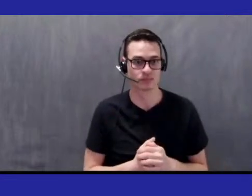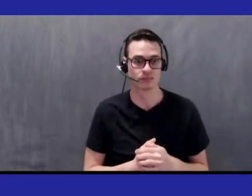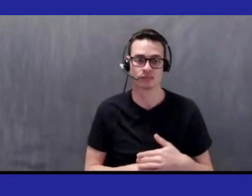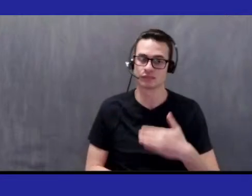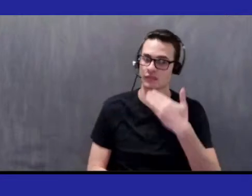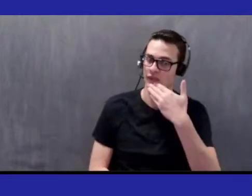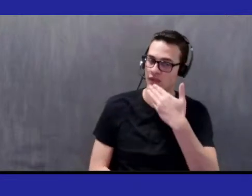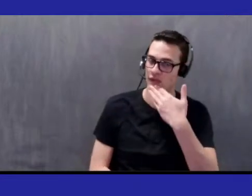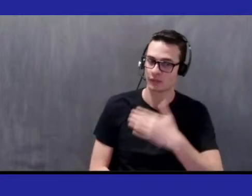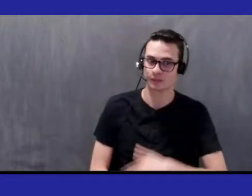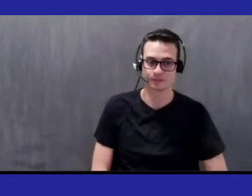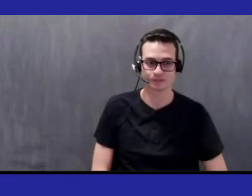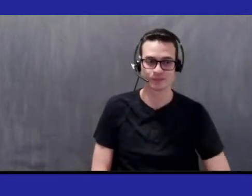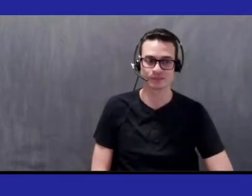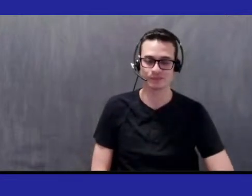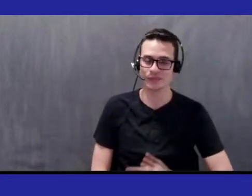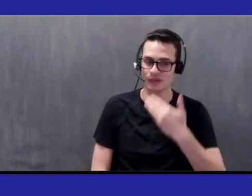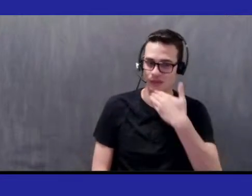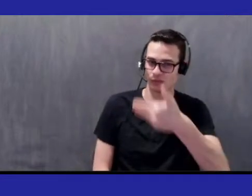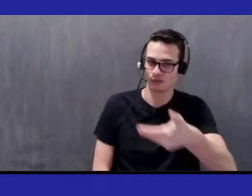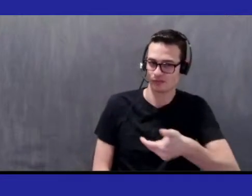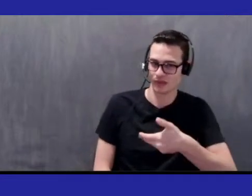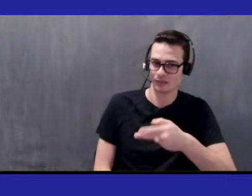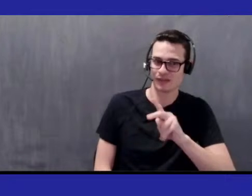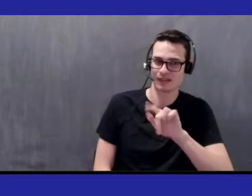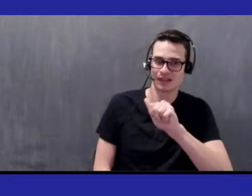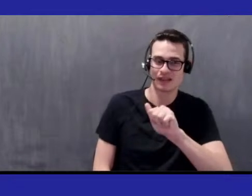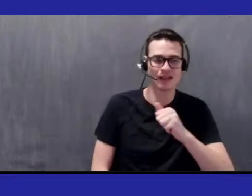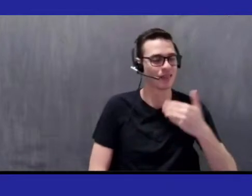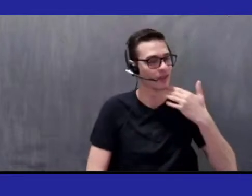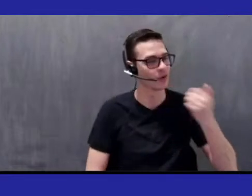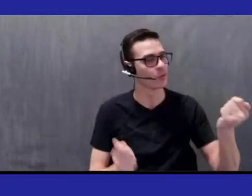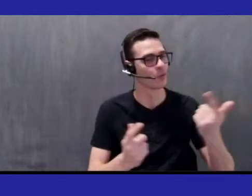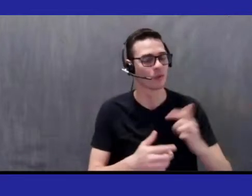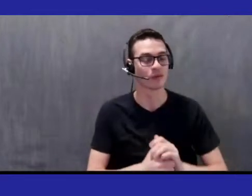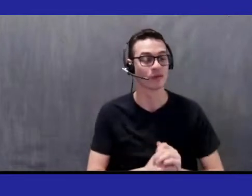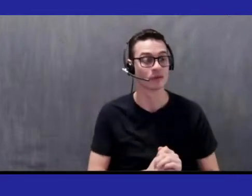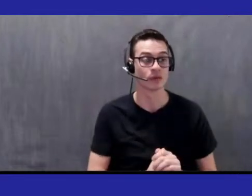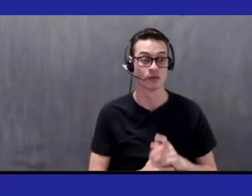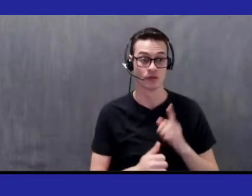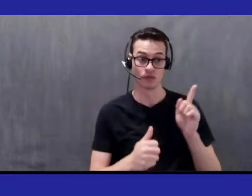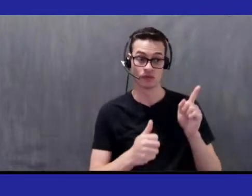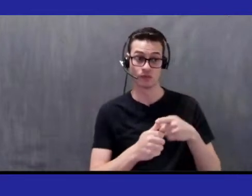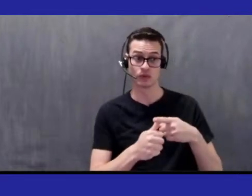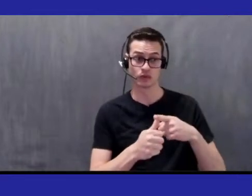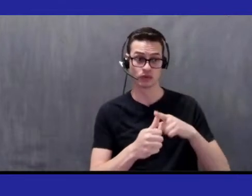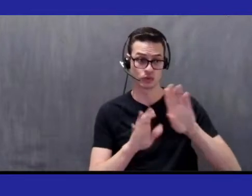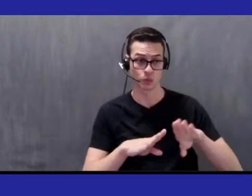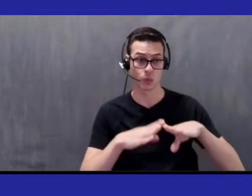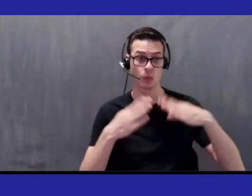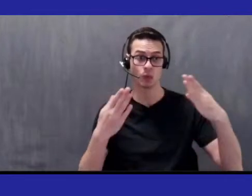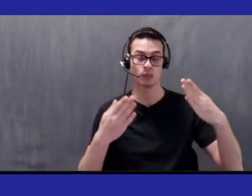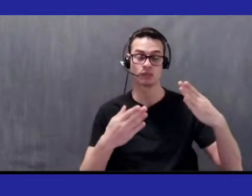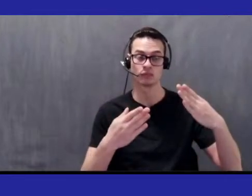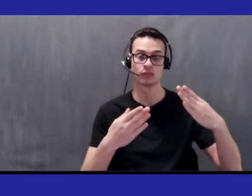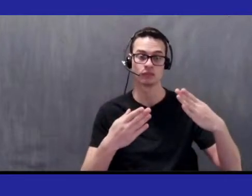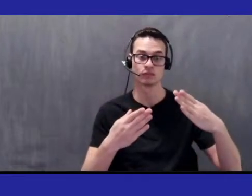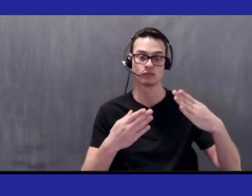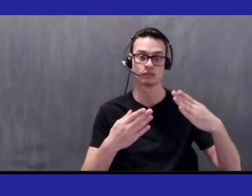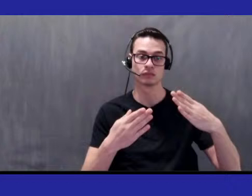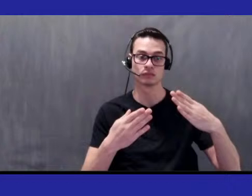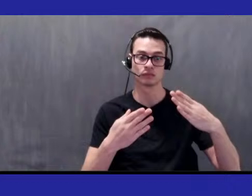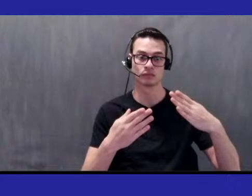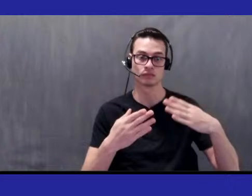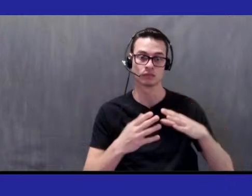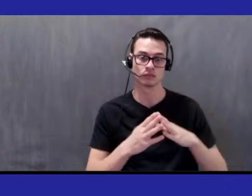Great to be here, everyone. Thanks for having me. One thing to start with is just to be really clear about the structure of the